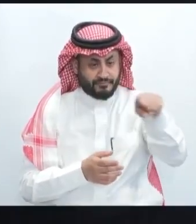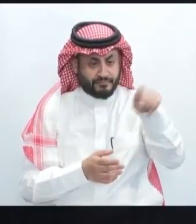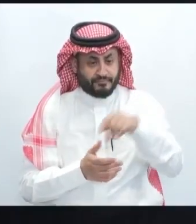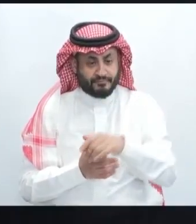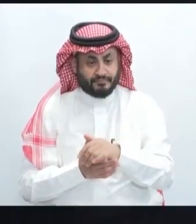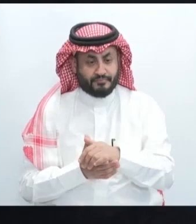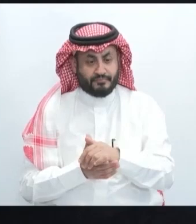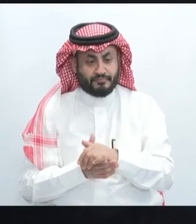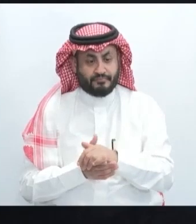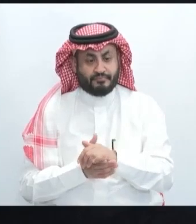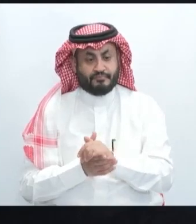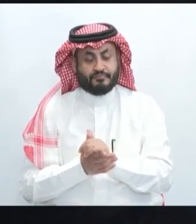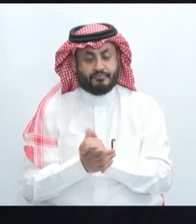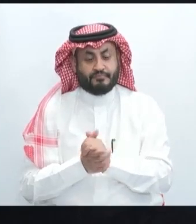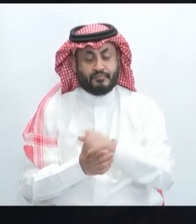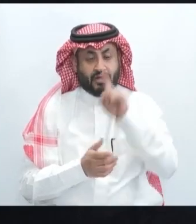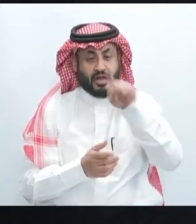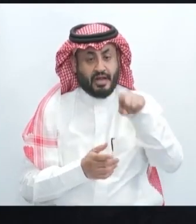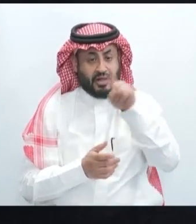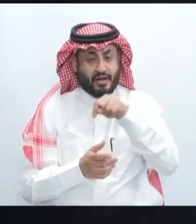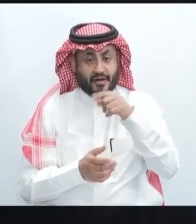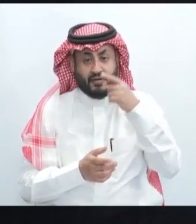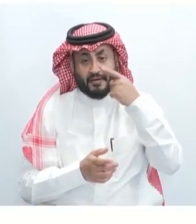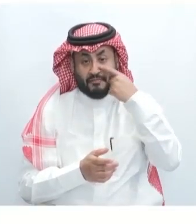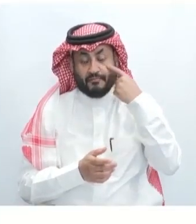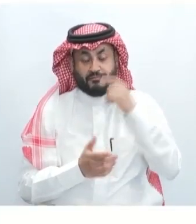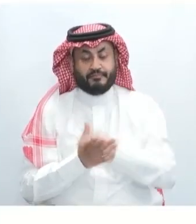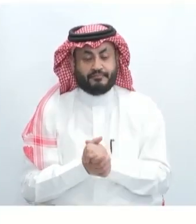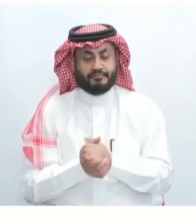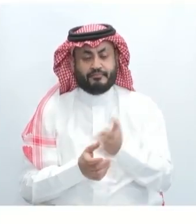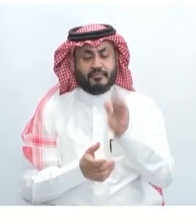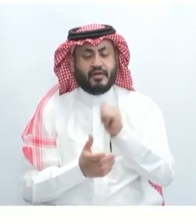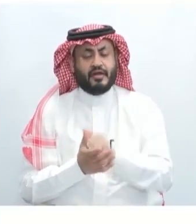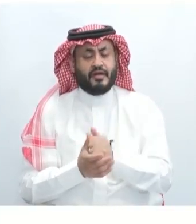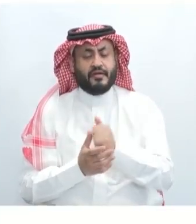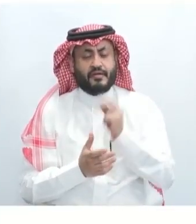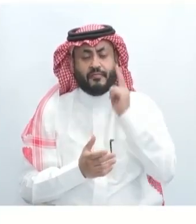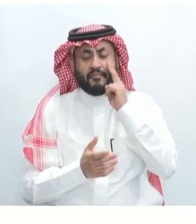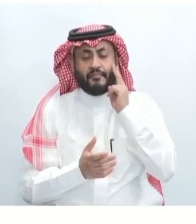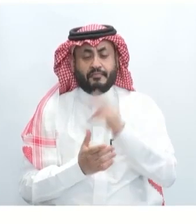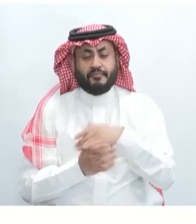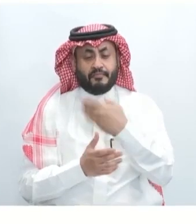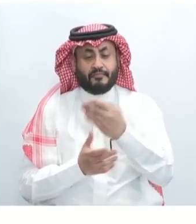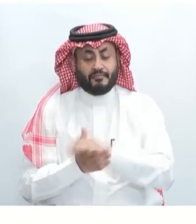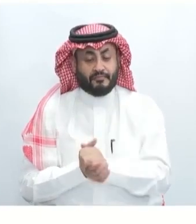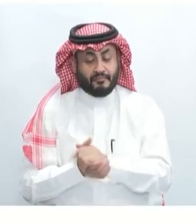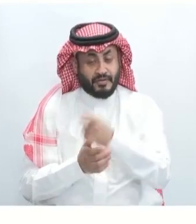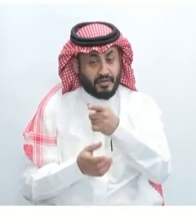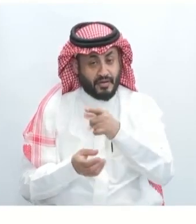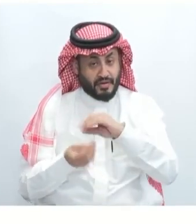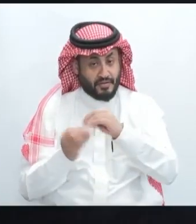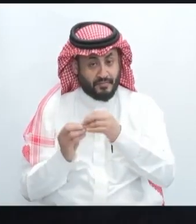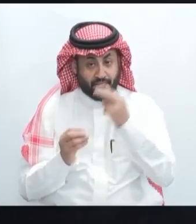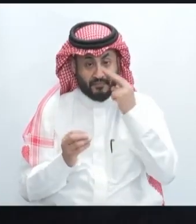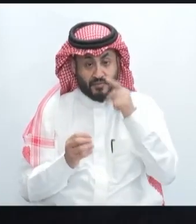is the color and it's not purple. Okay, it's not pink. Okay, so the color is pink